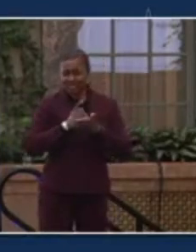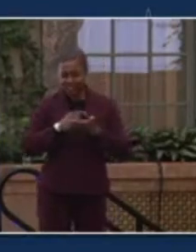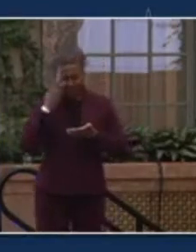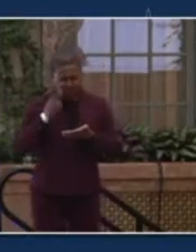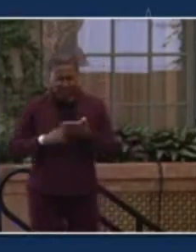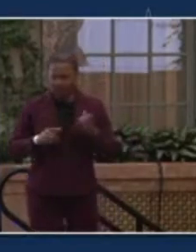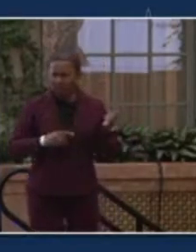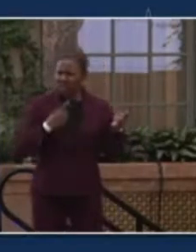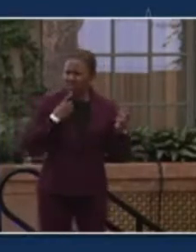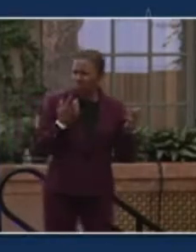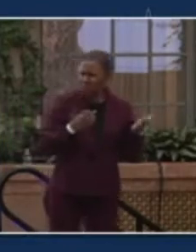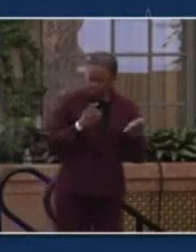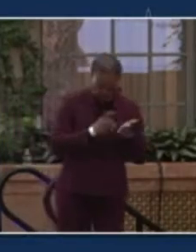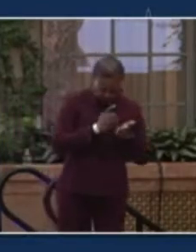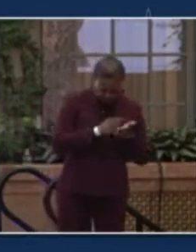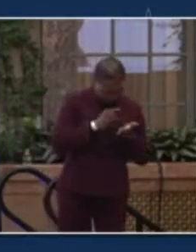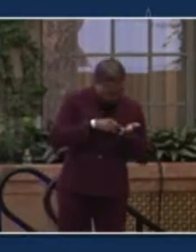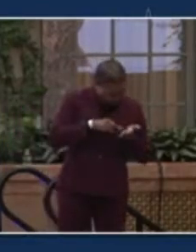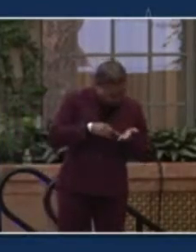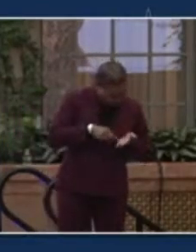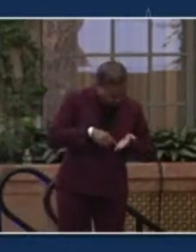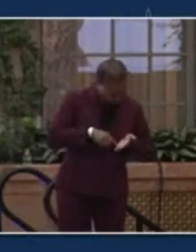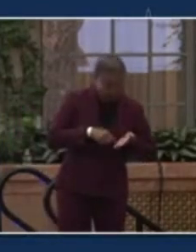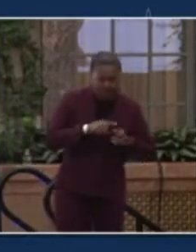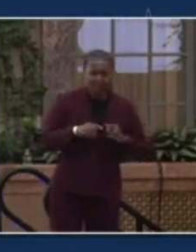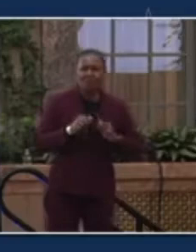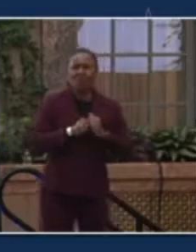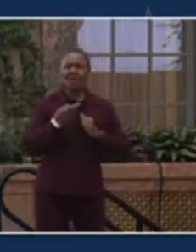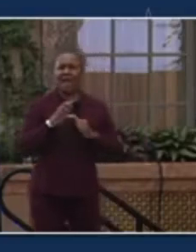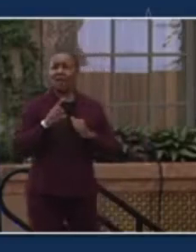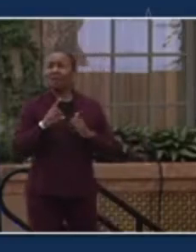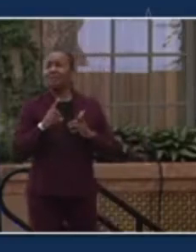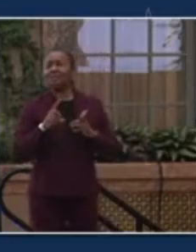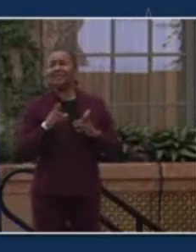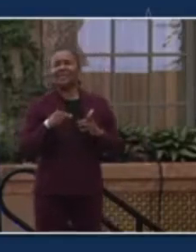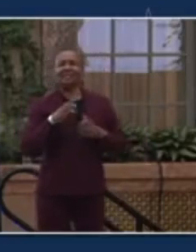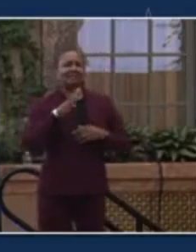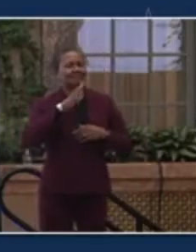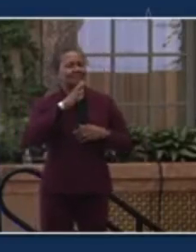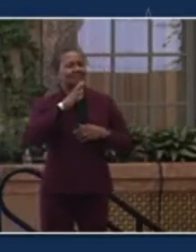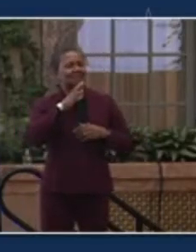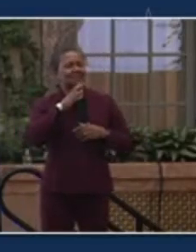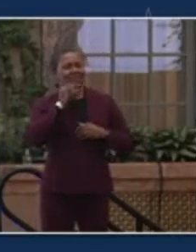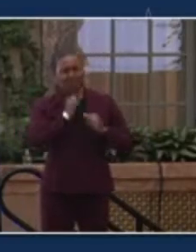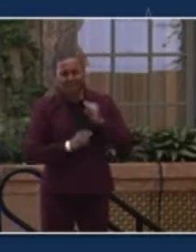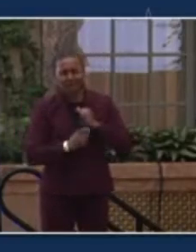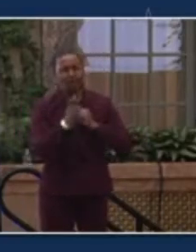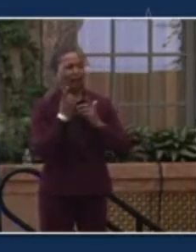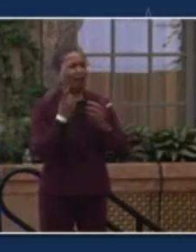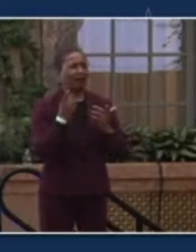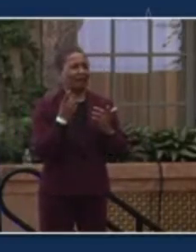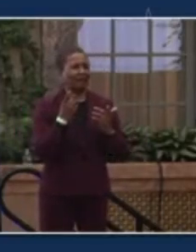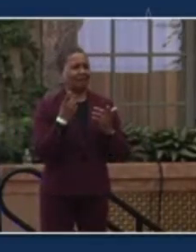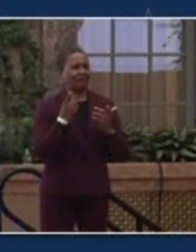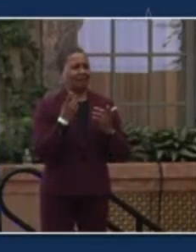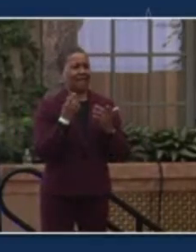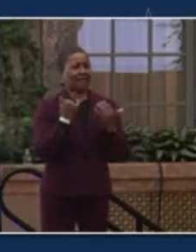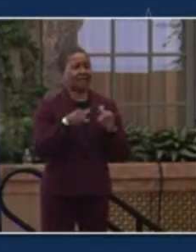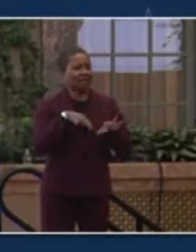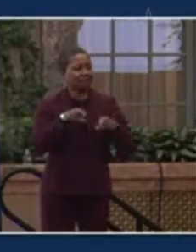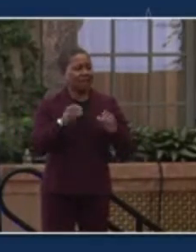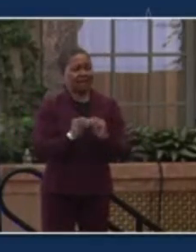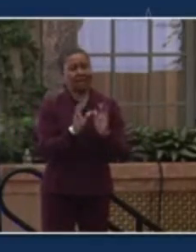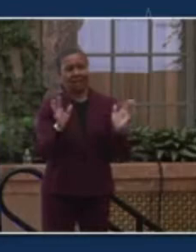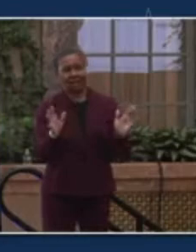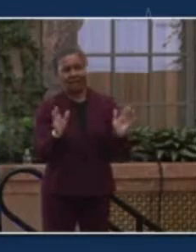something. But the remarkable thing about him is that he could speak to anyone and get his point across.